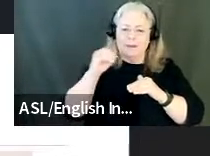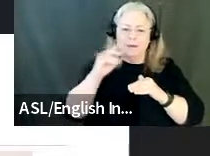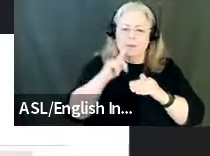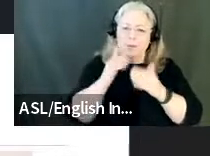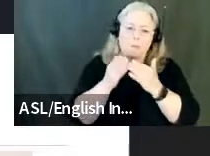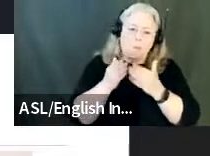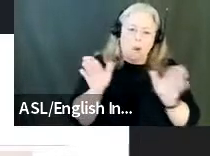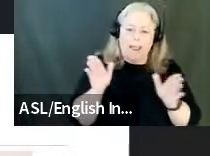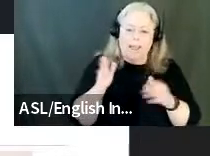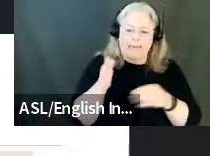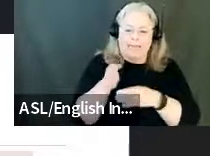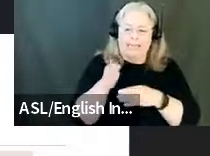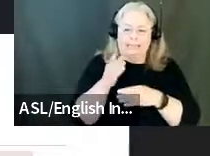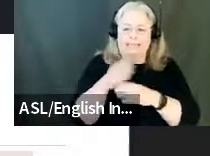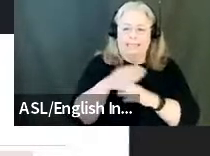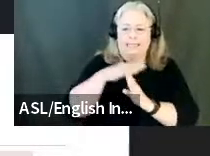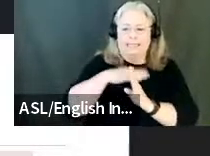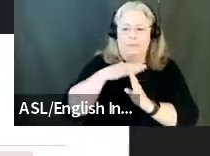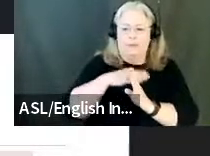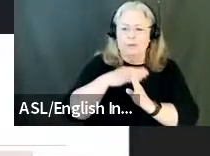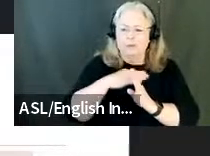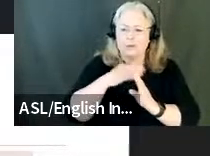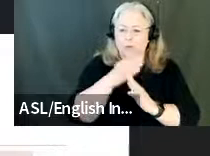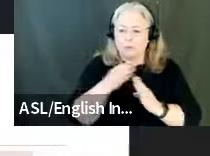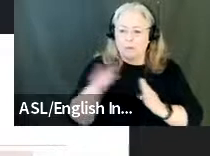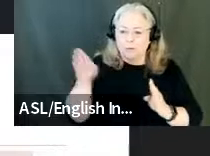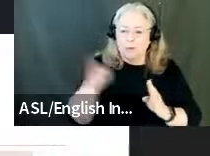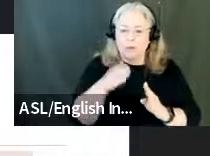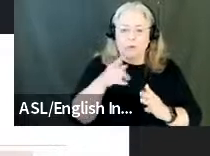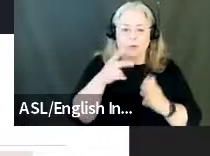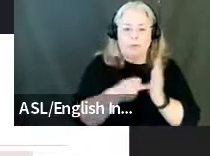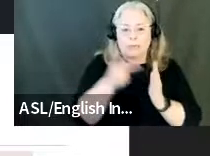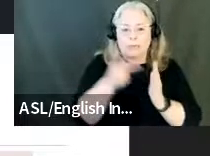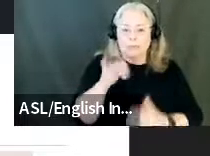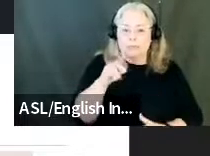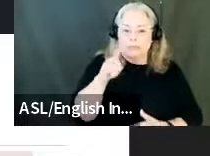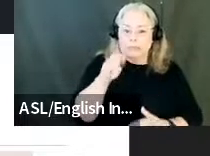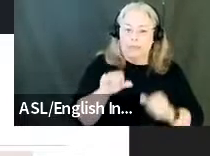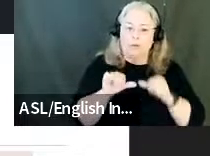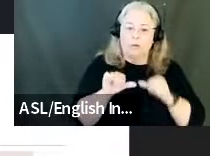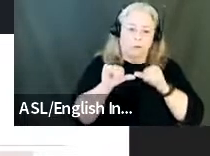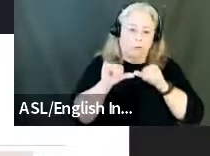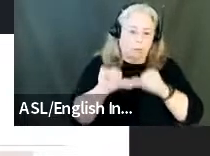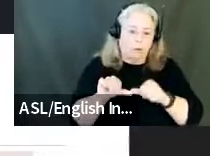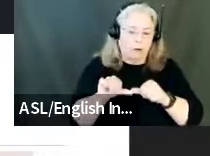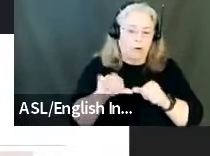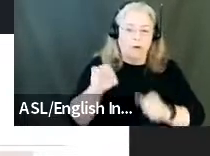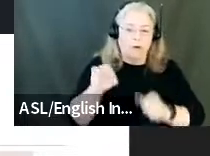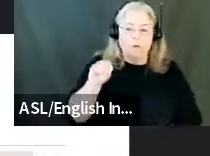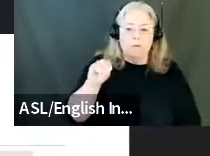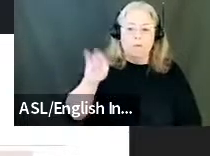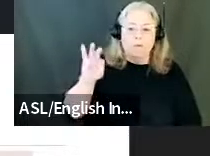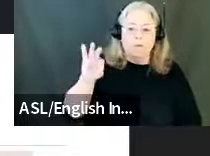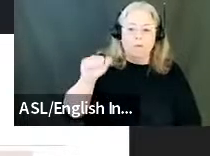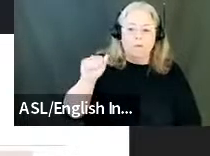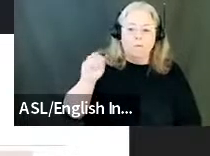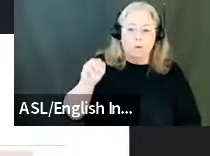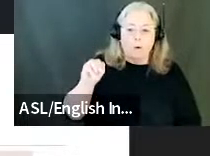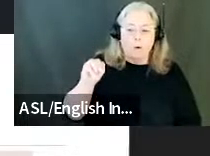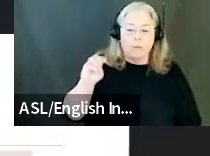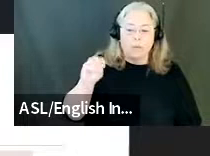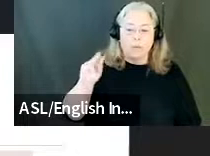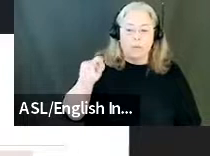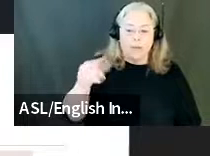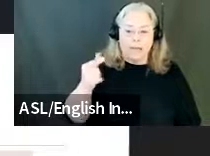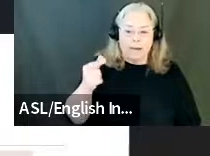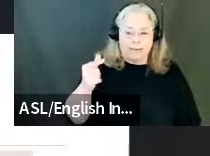broadest temperature range. You all use today the double-sided permanent foam mounting tape. That's important that you remember that it has to